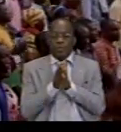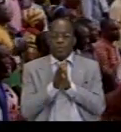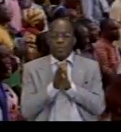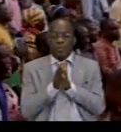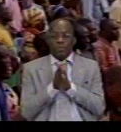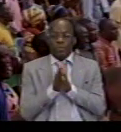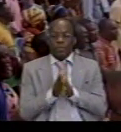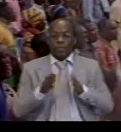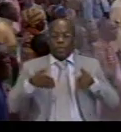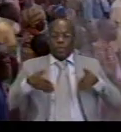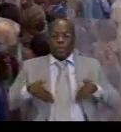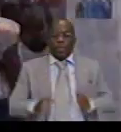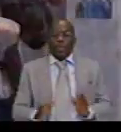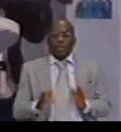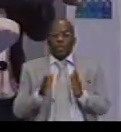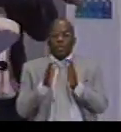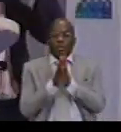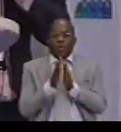Let's pray for